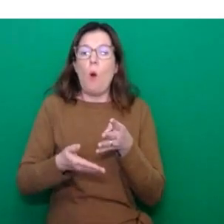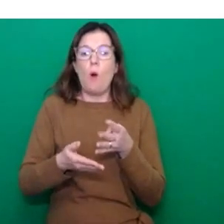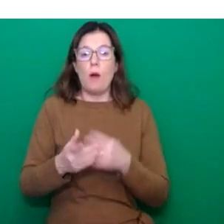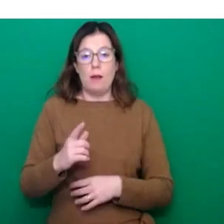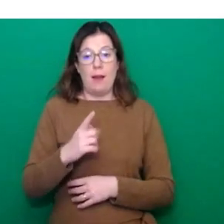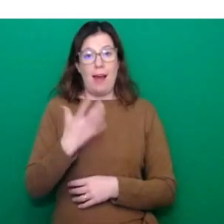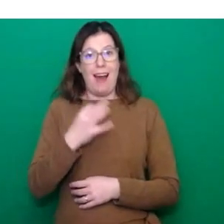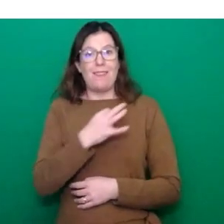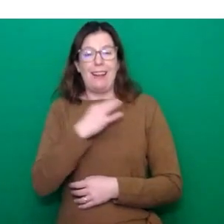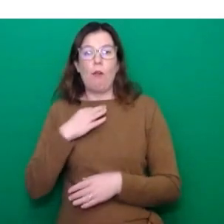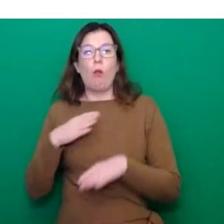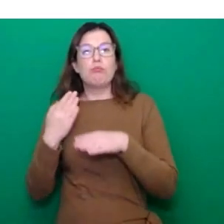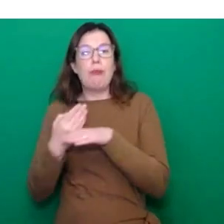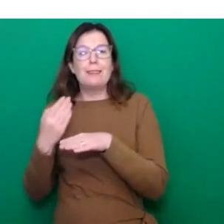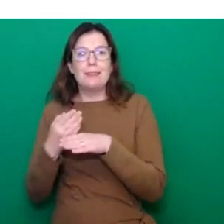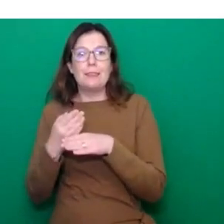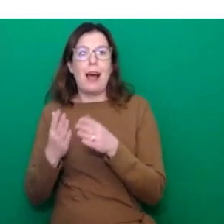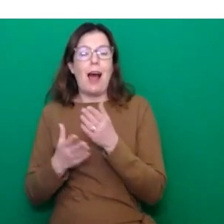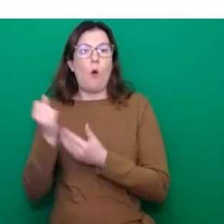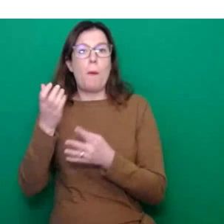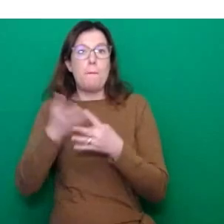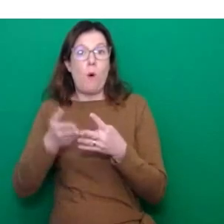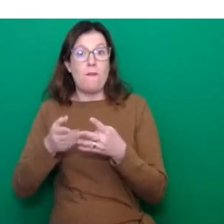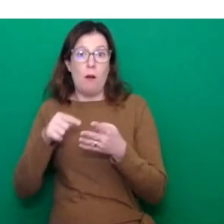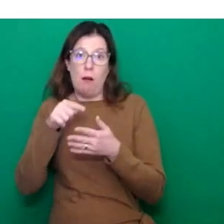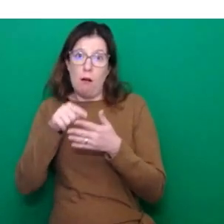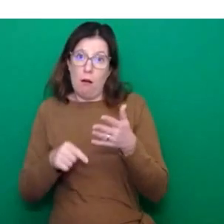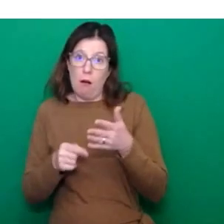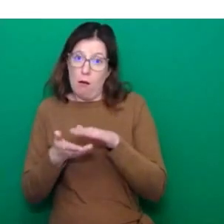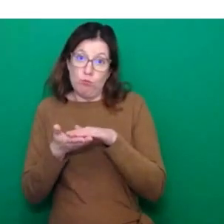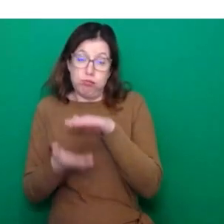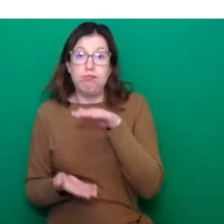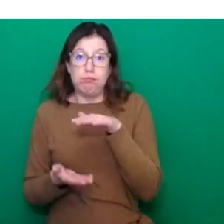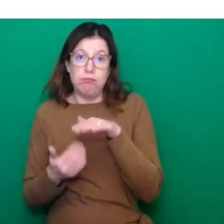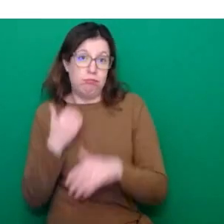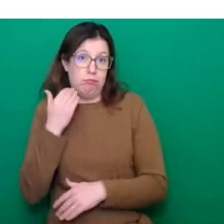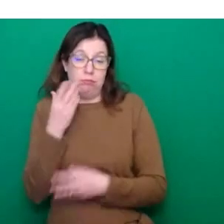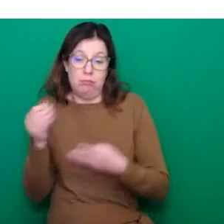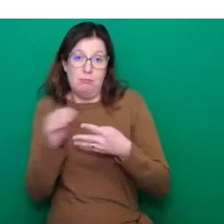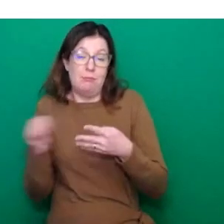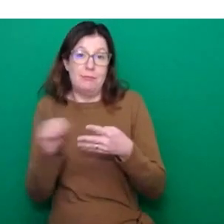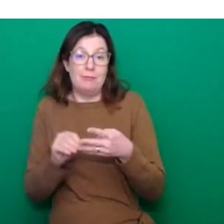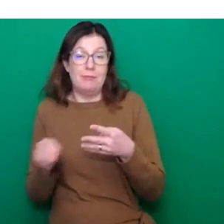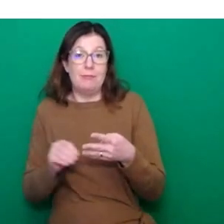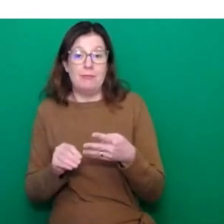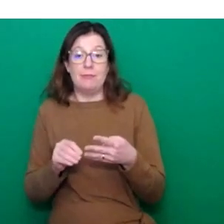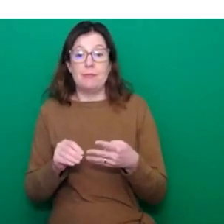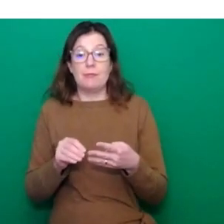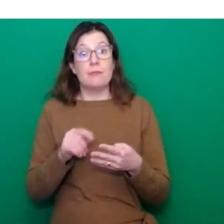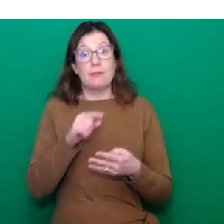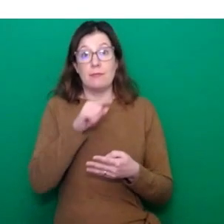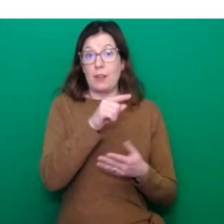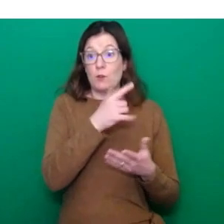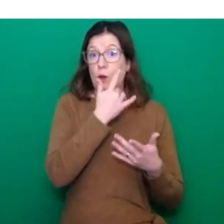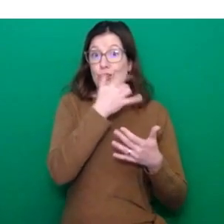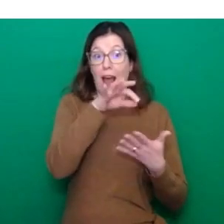practice outcome portfolio. It's quite a lengthy portfolio. So I would say, like, when they give you that checklist,